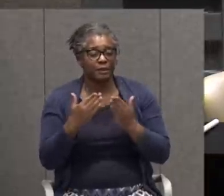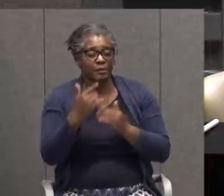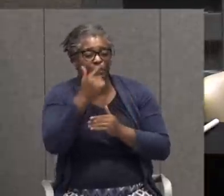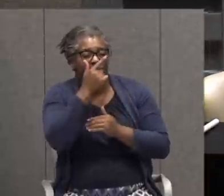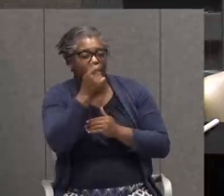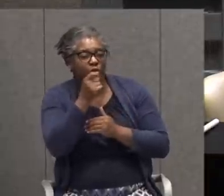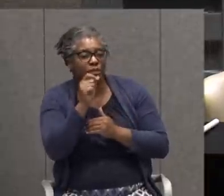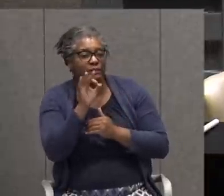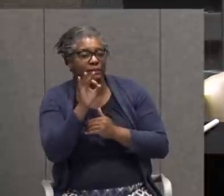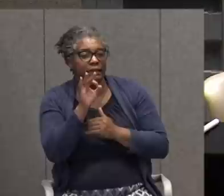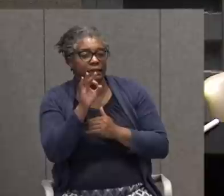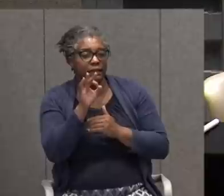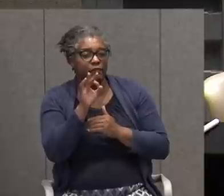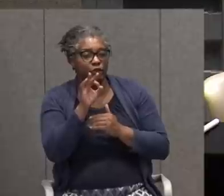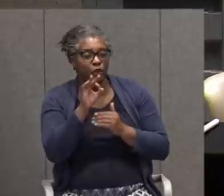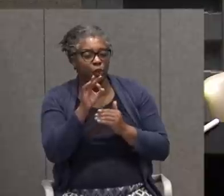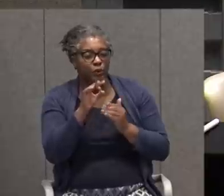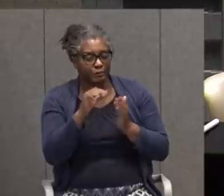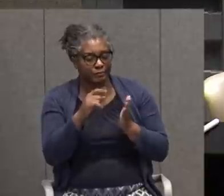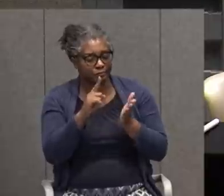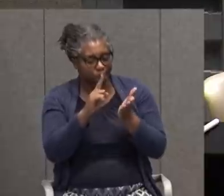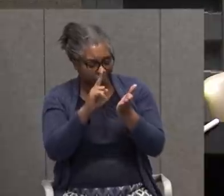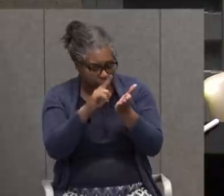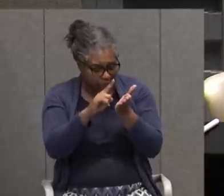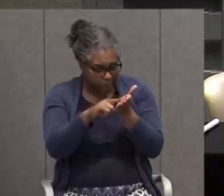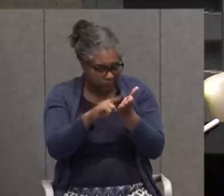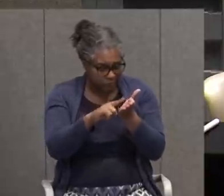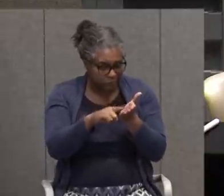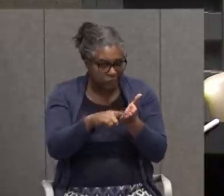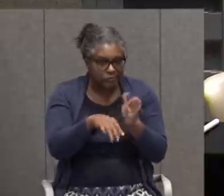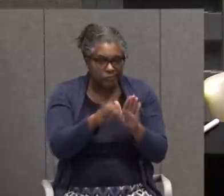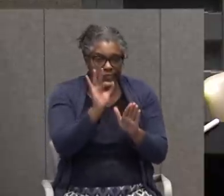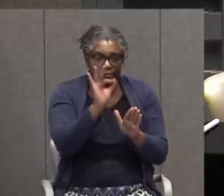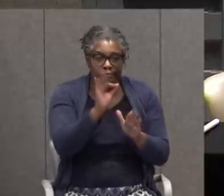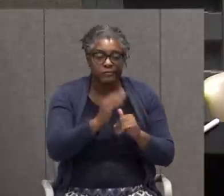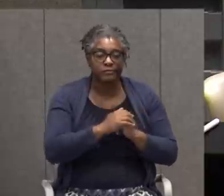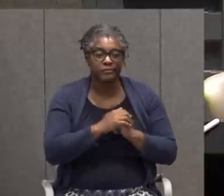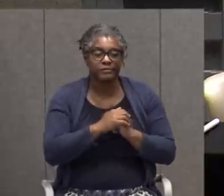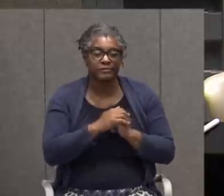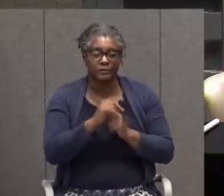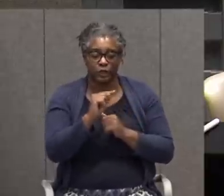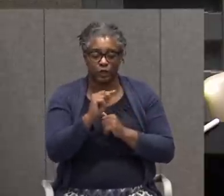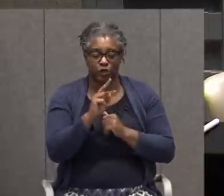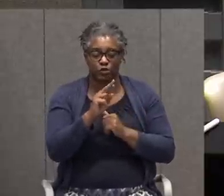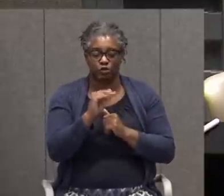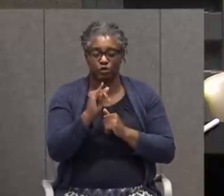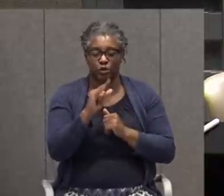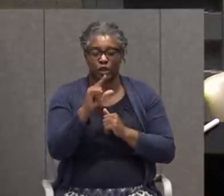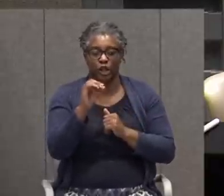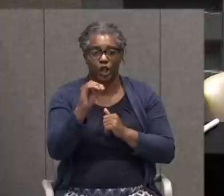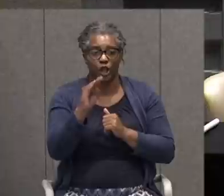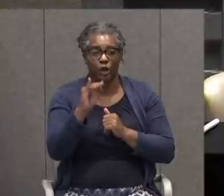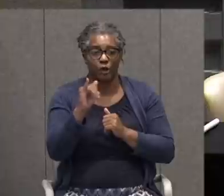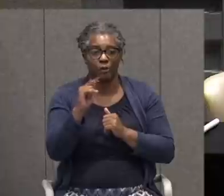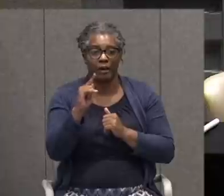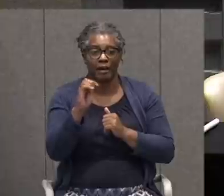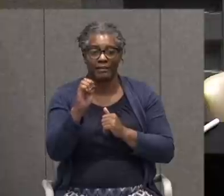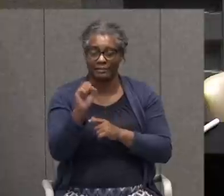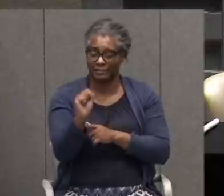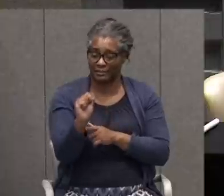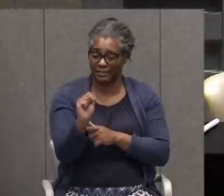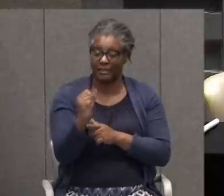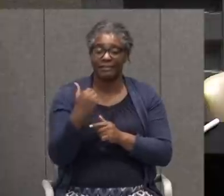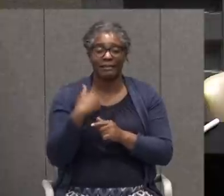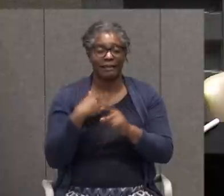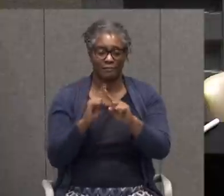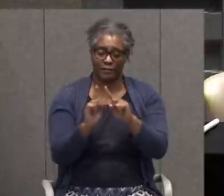are some ancient animals that lived, and you saw the different sizes. So that would be something wonderful if you're interested in this, to look